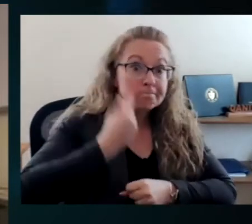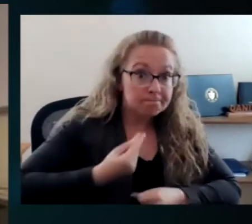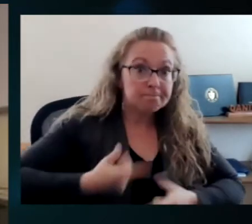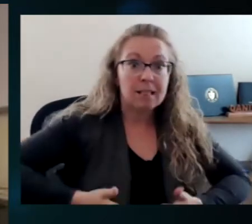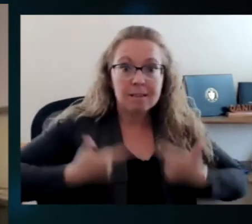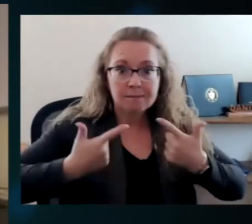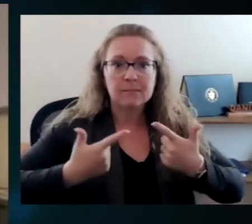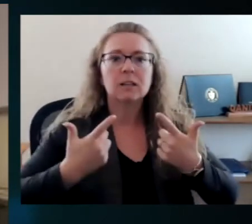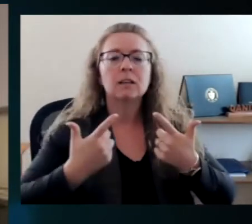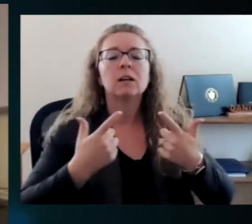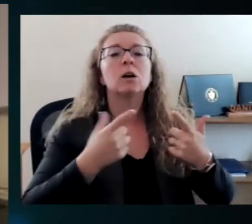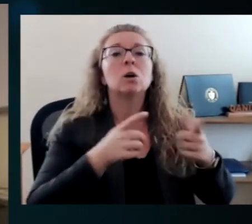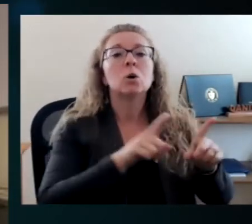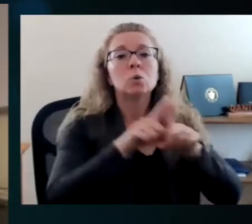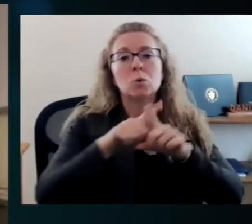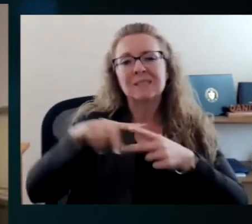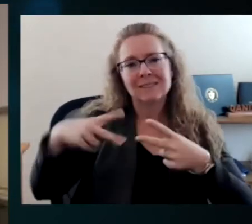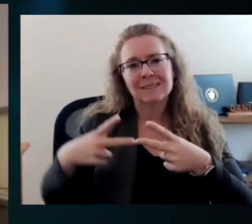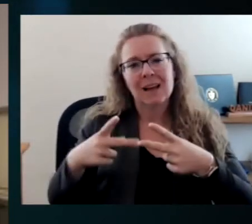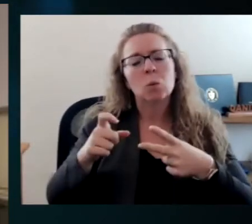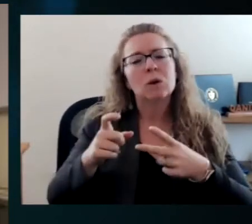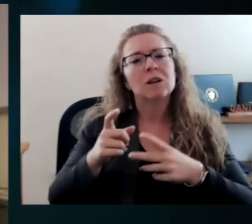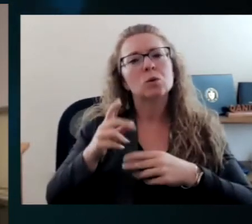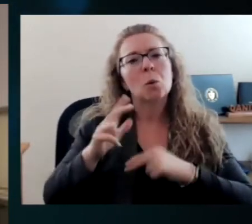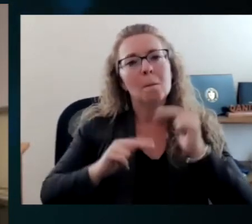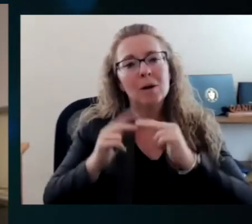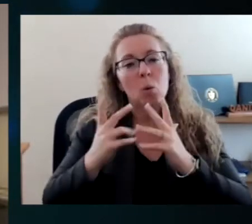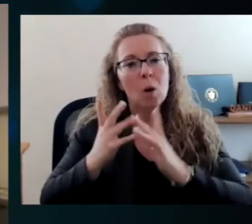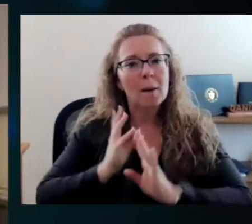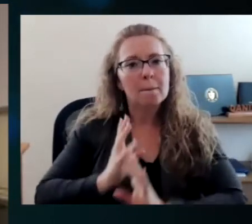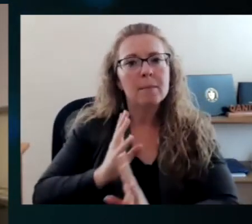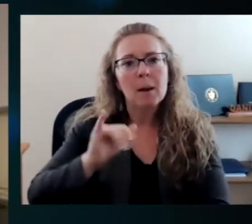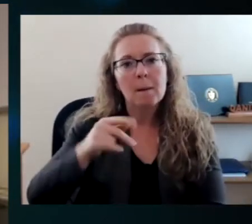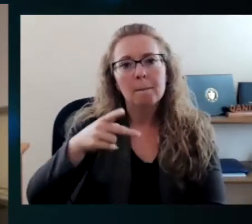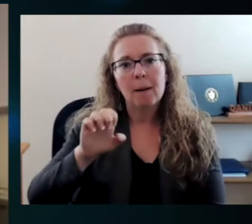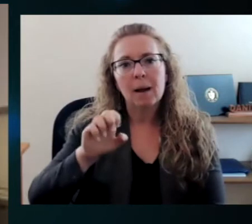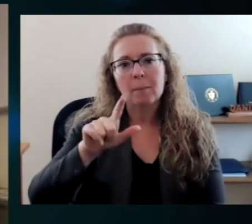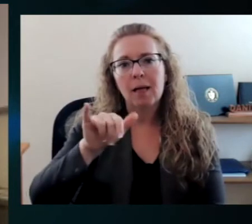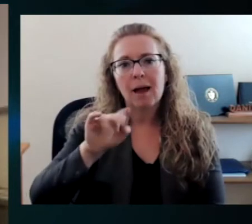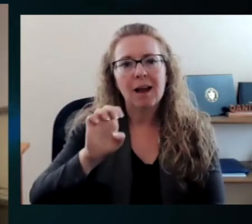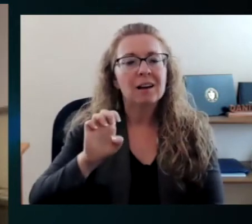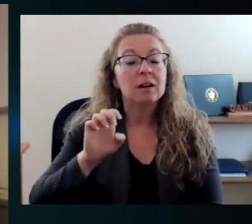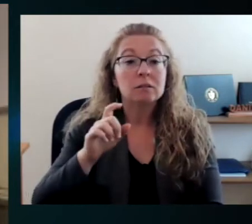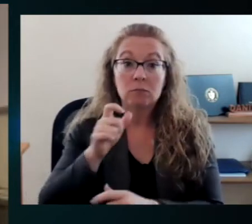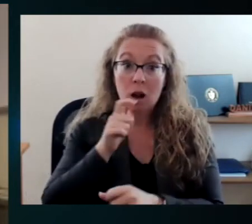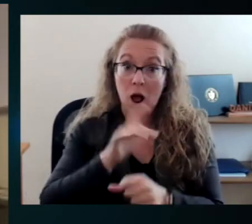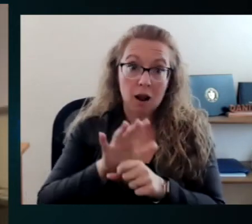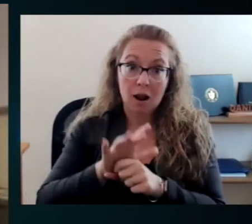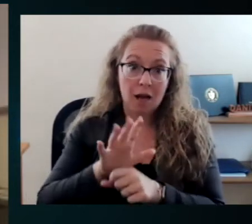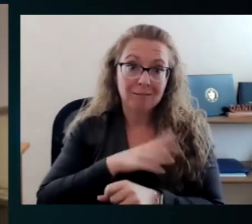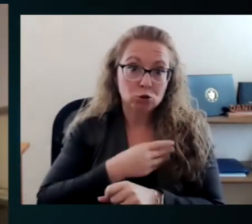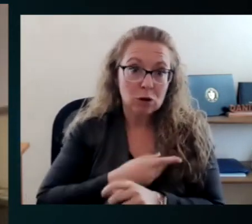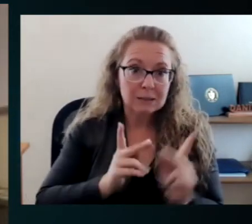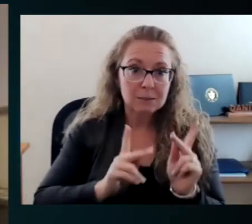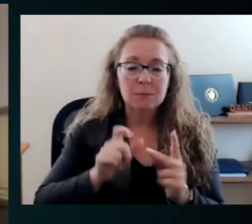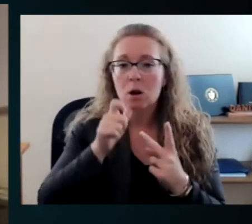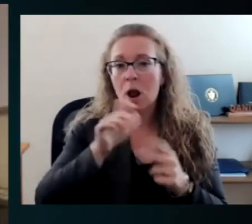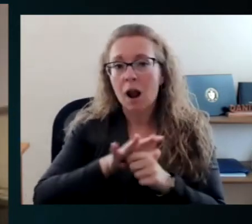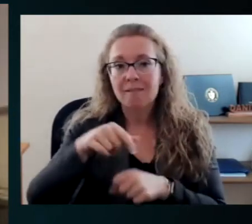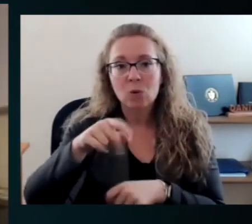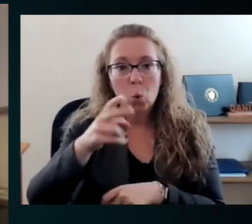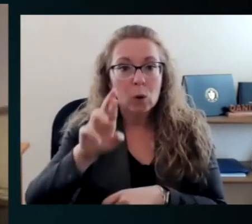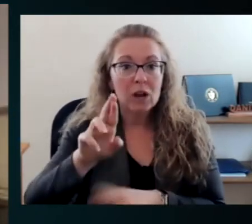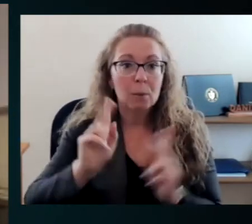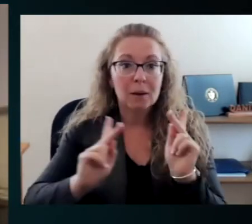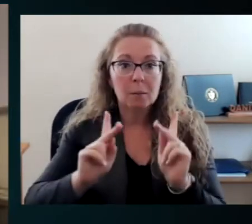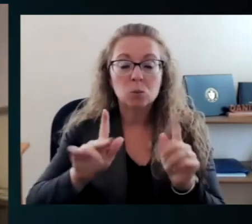getting a pipeline, building a bench. The fact is, we don't have enough trans people, enough queer people to fill the spots because